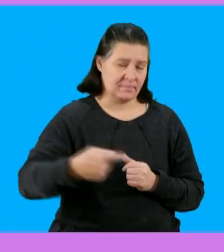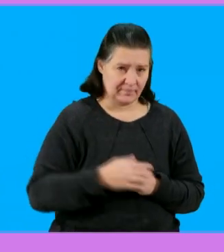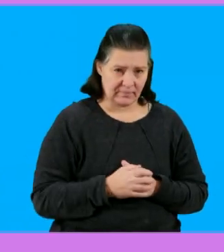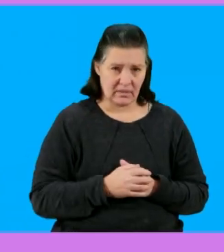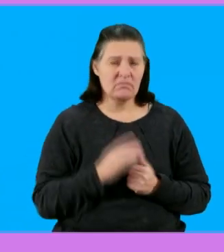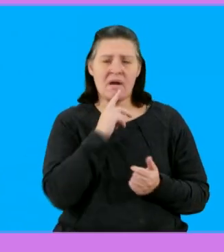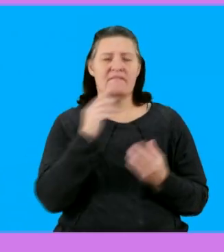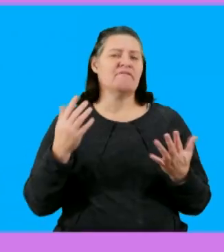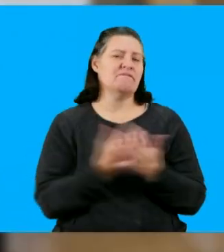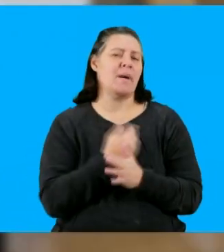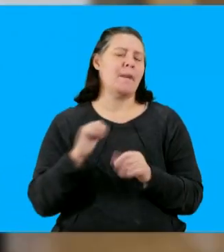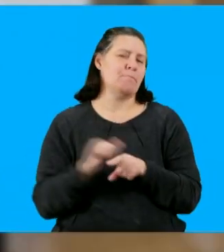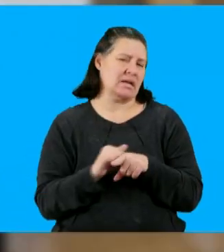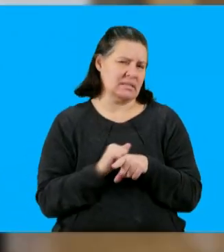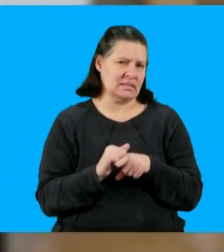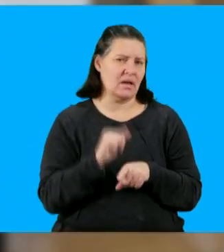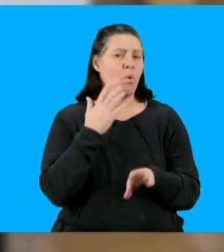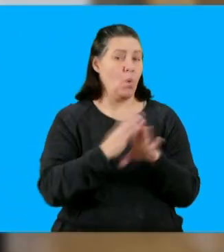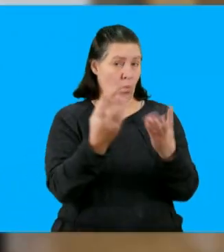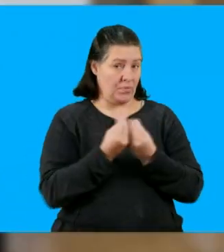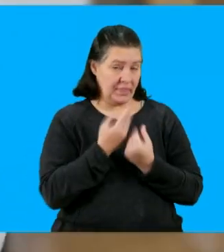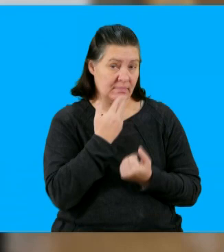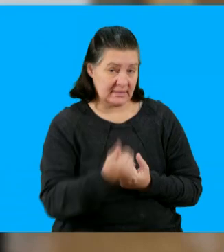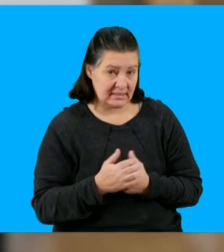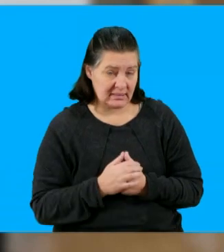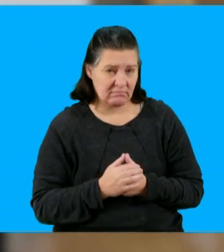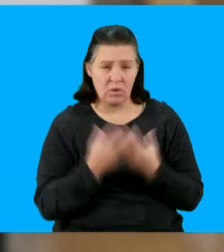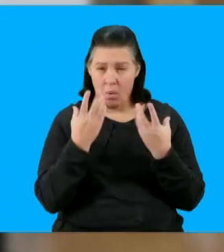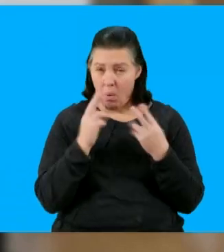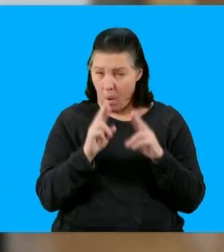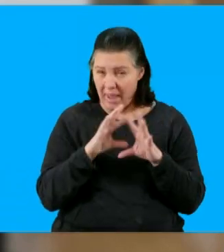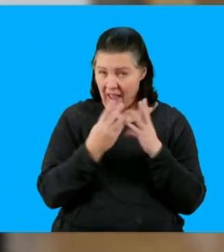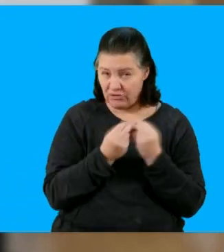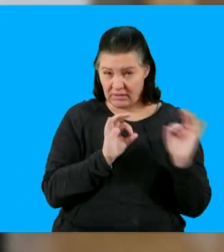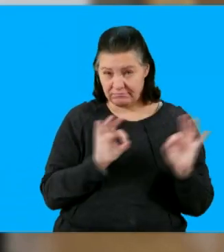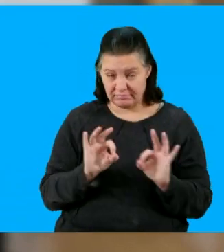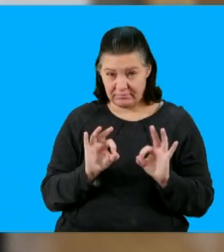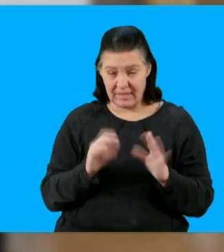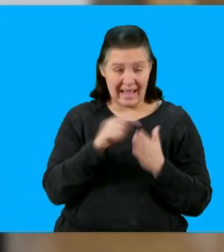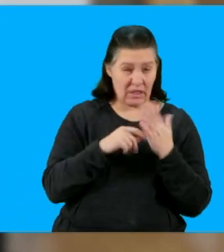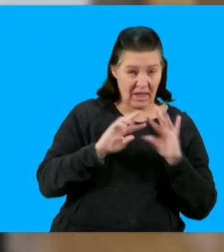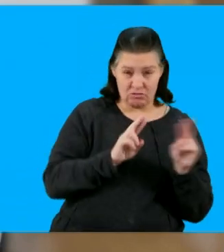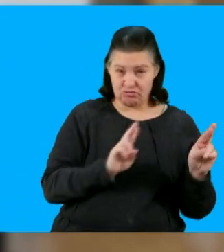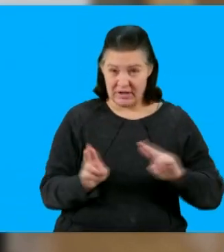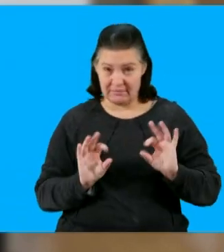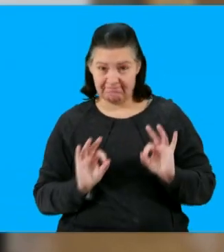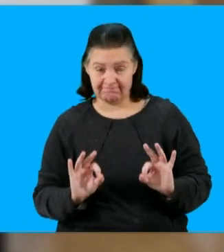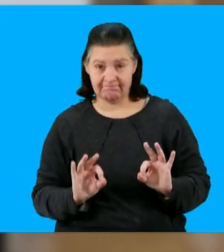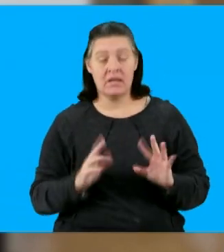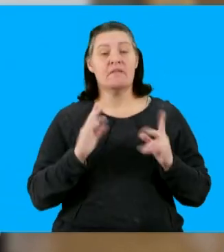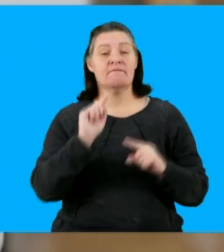Okay, let's quickly do a quick practice and I want you to work with me here. Okay, I hope you have all your stationery calculator and so on